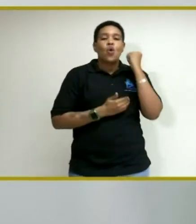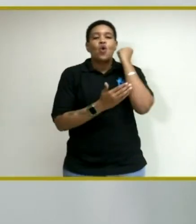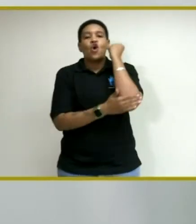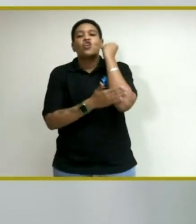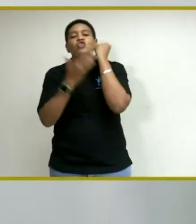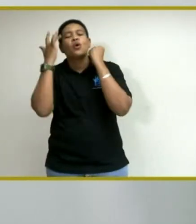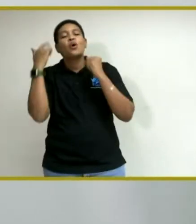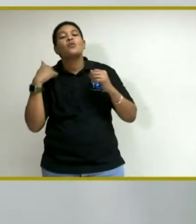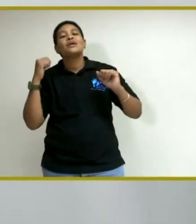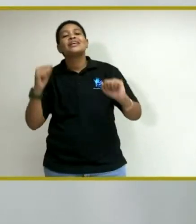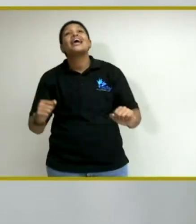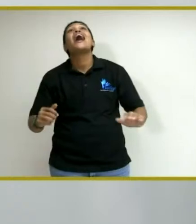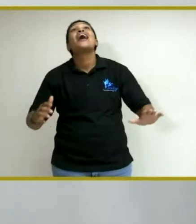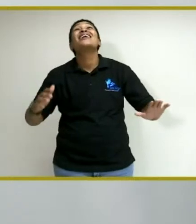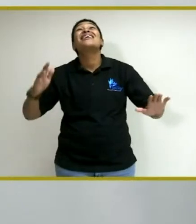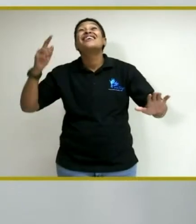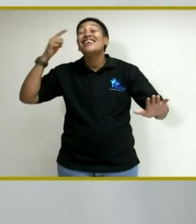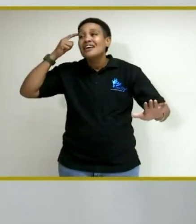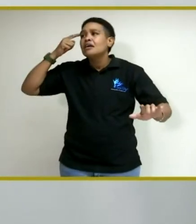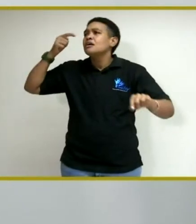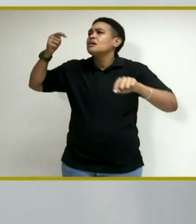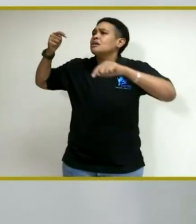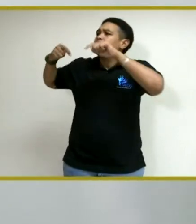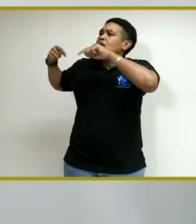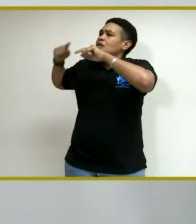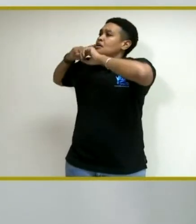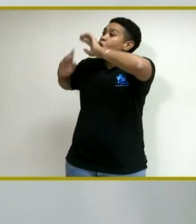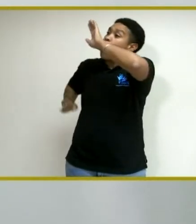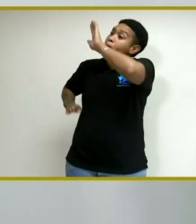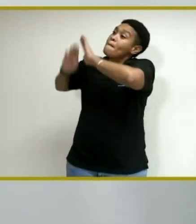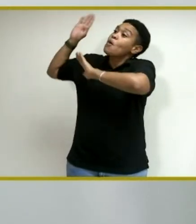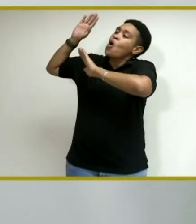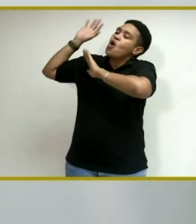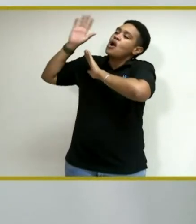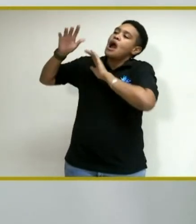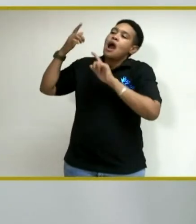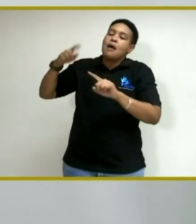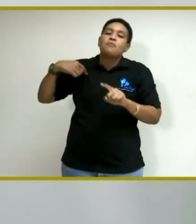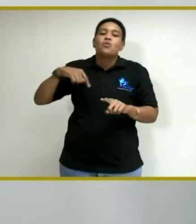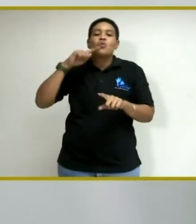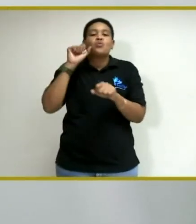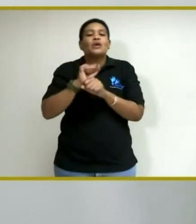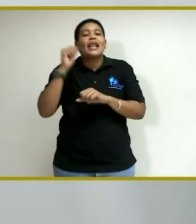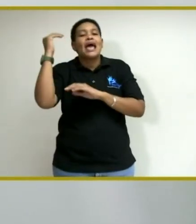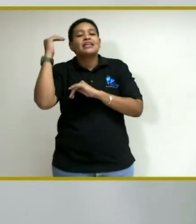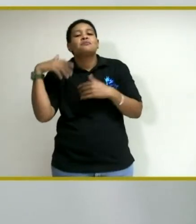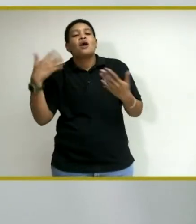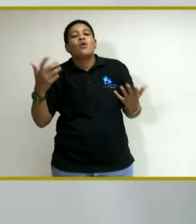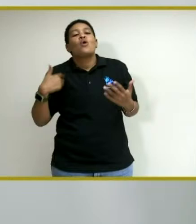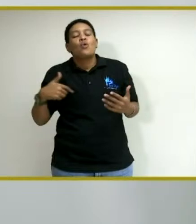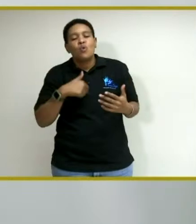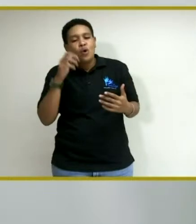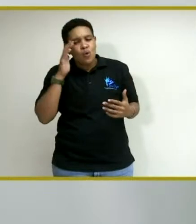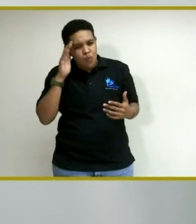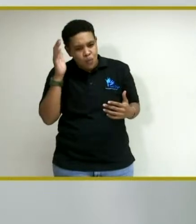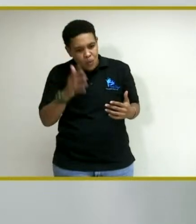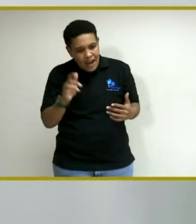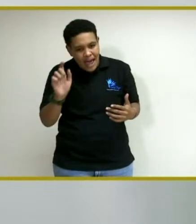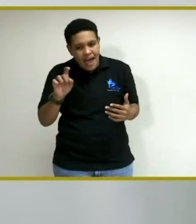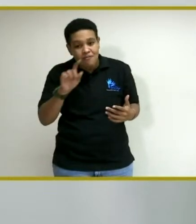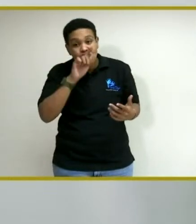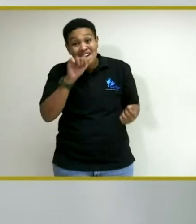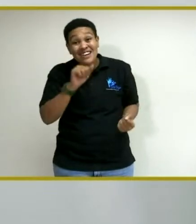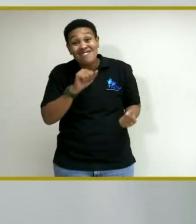can go back into a surge. And indeed, we do expect that we will have to